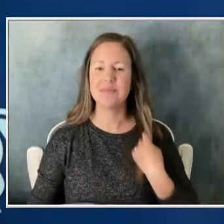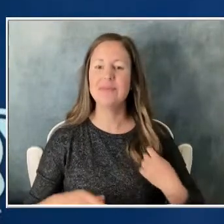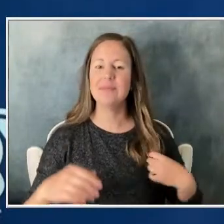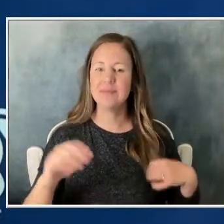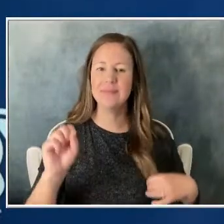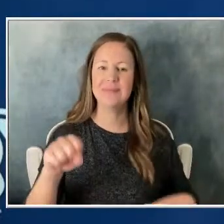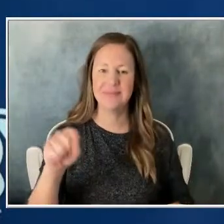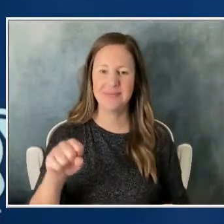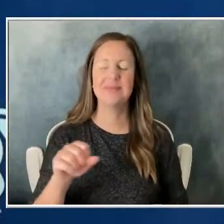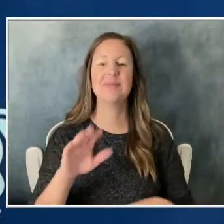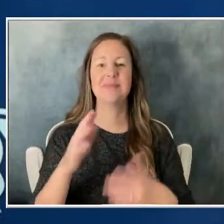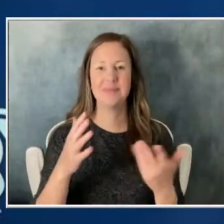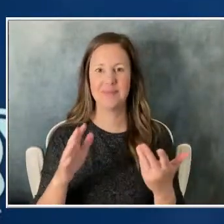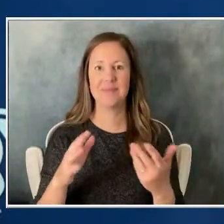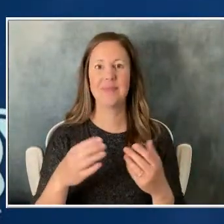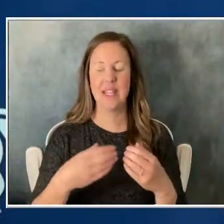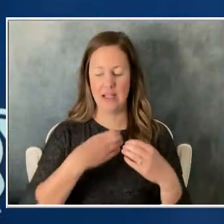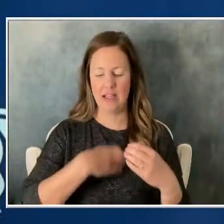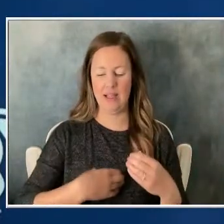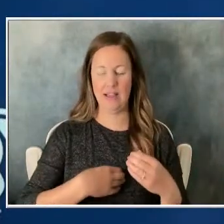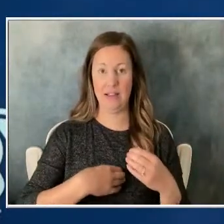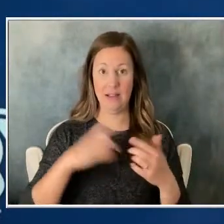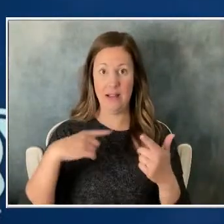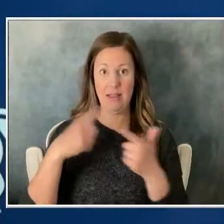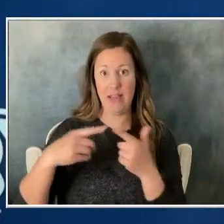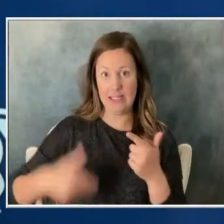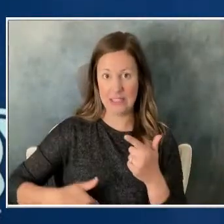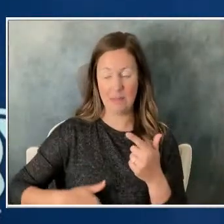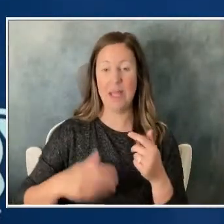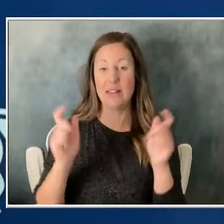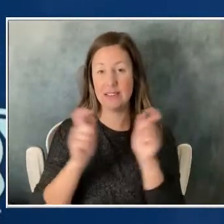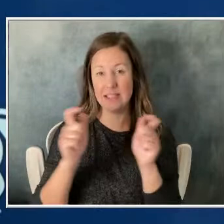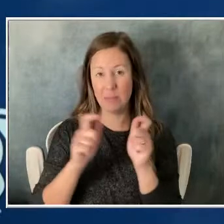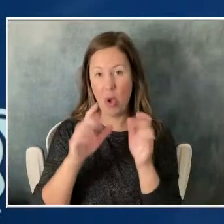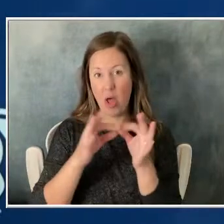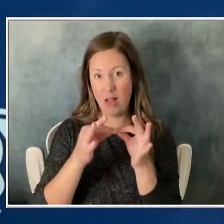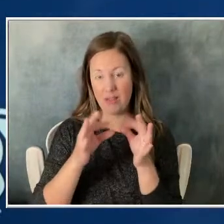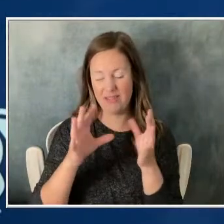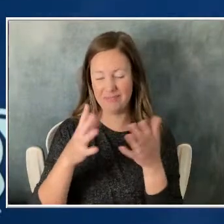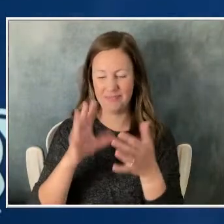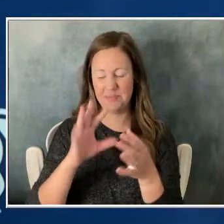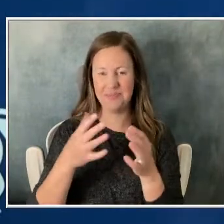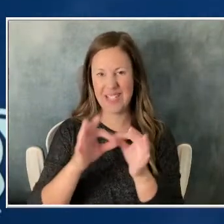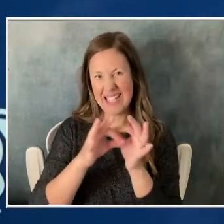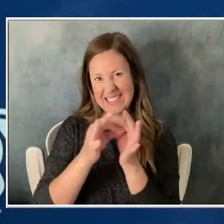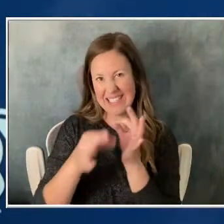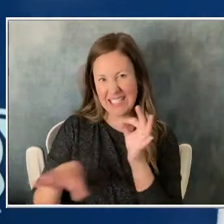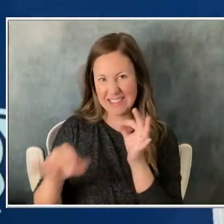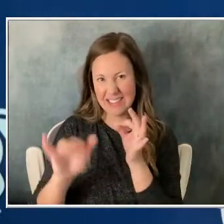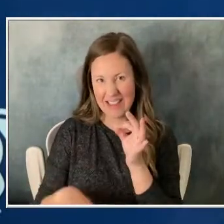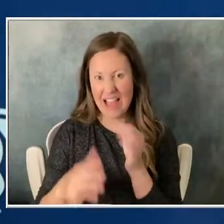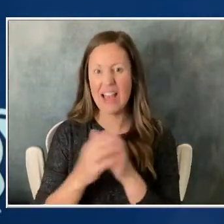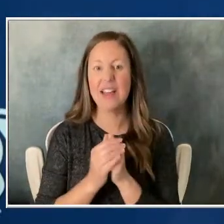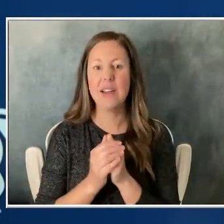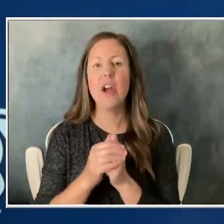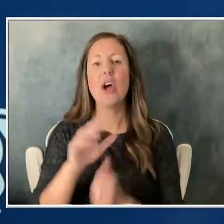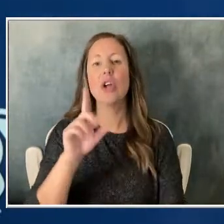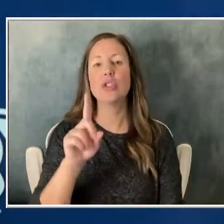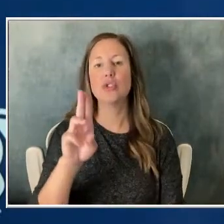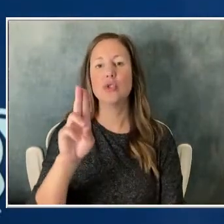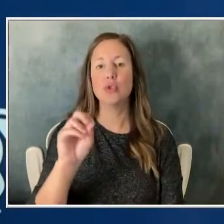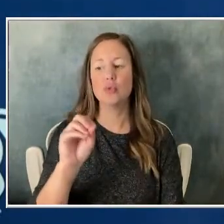the esophagus, then the stomach, and then the small intestine. Now, the beginning of the small intestine has a certain name. It's called the duodenum. Well, basically, when she